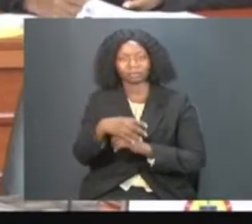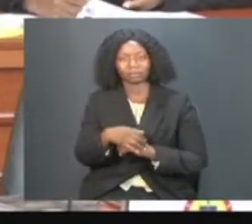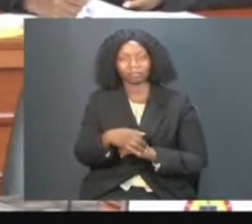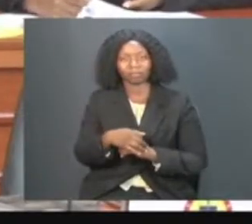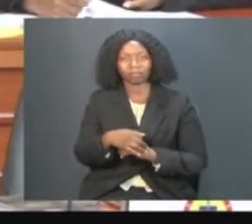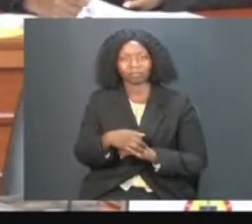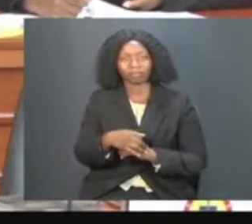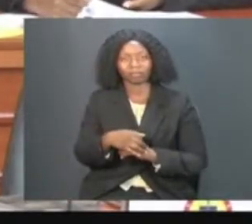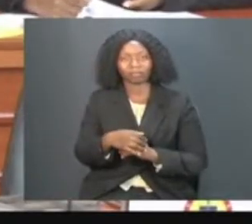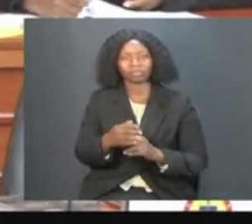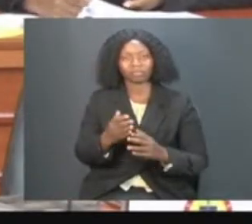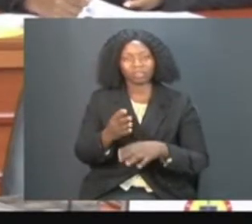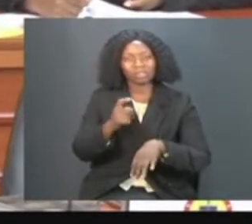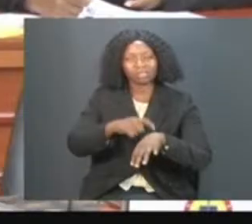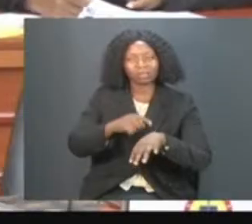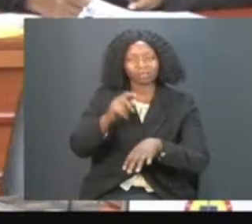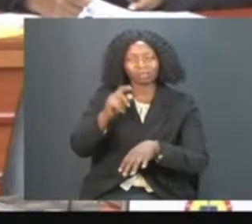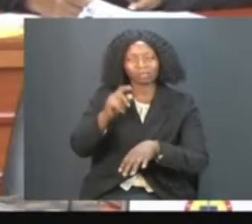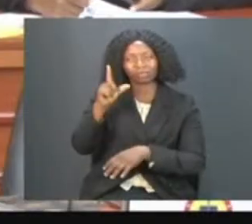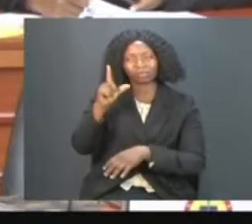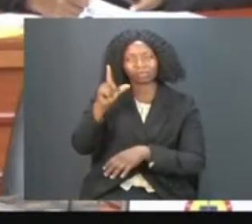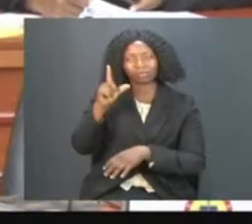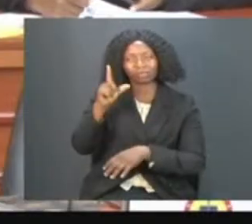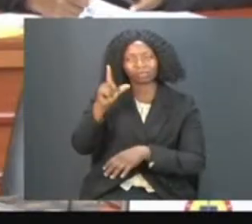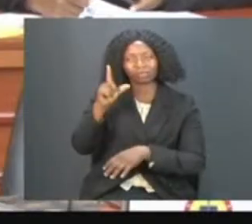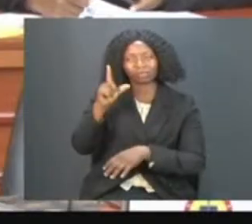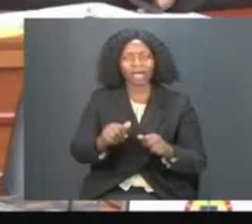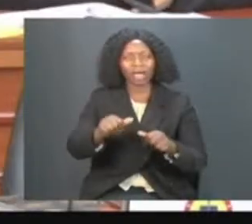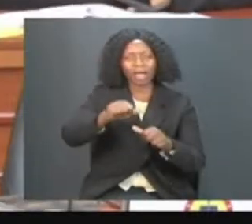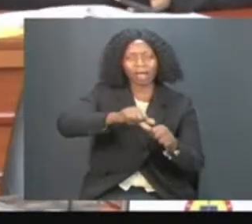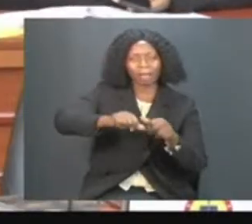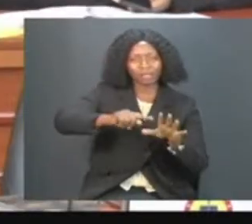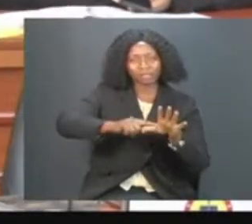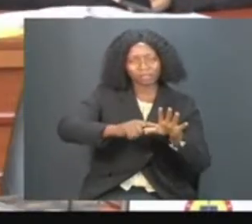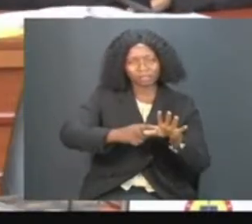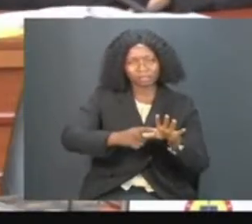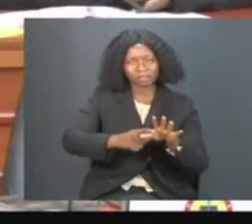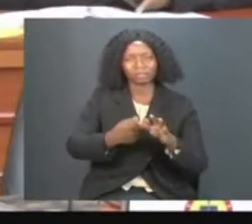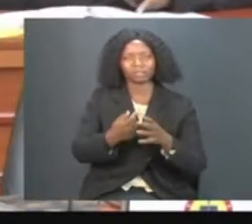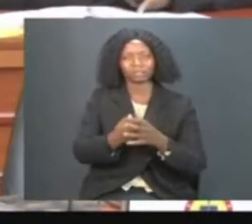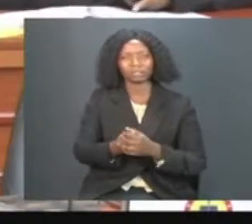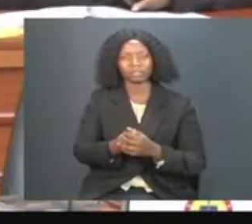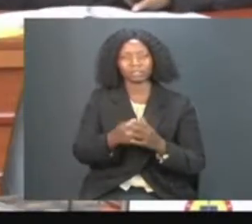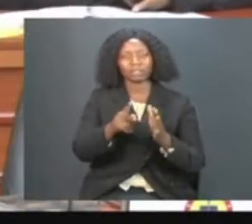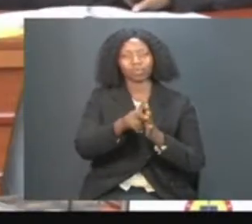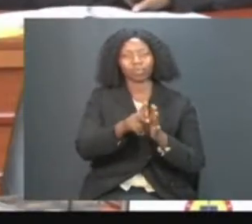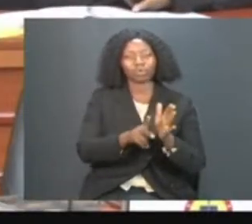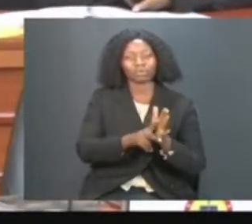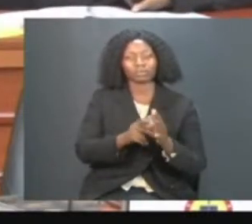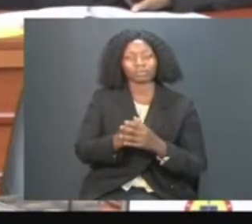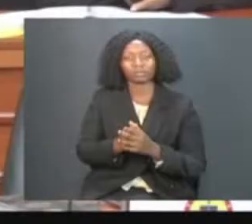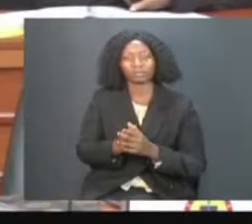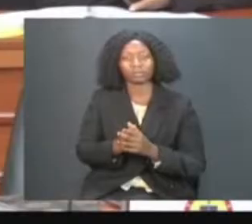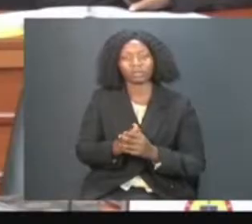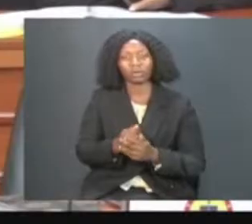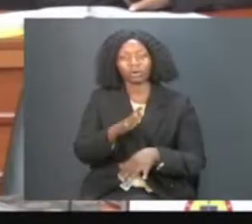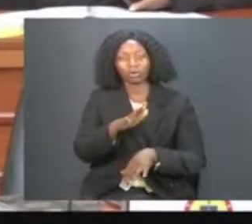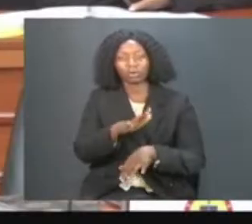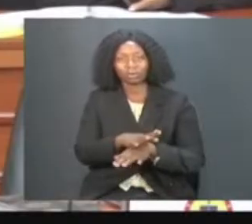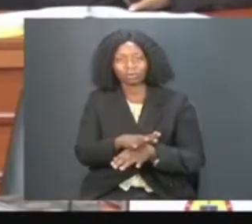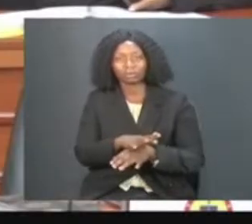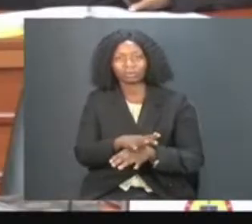the 2024 election campaign. Particular policy on the part of